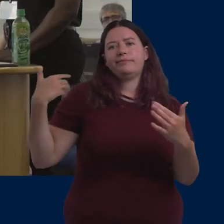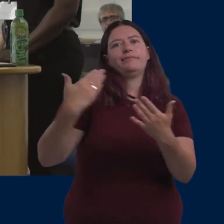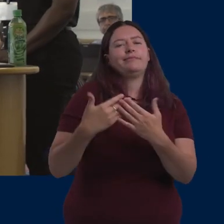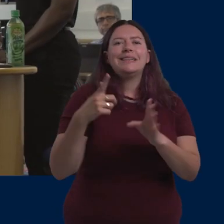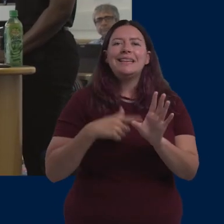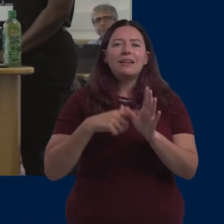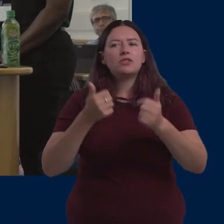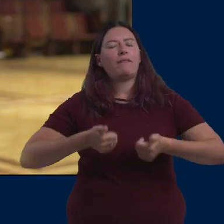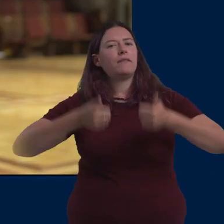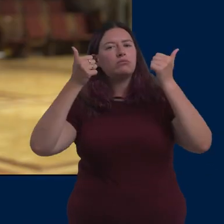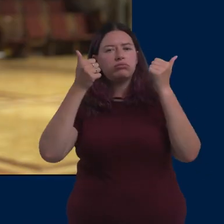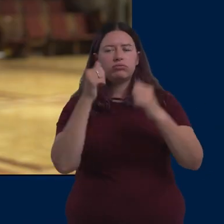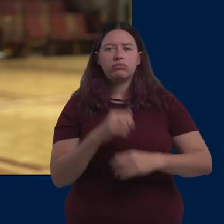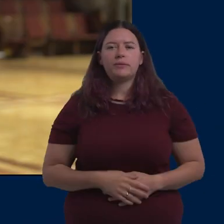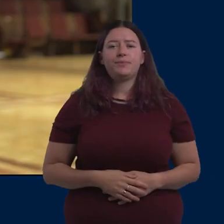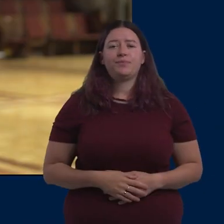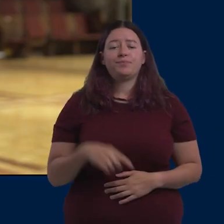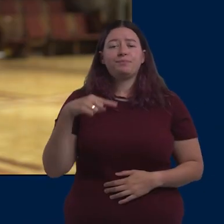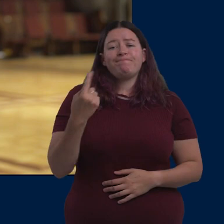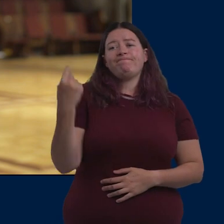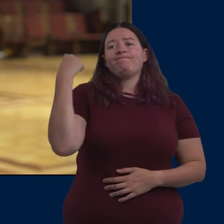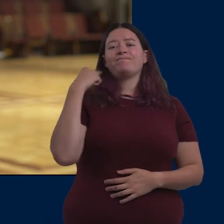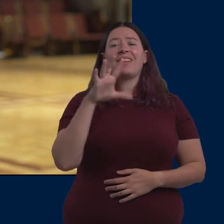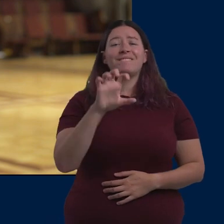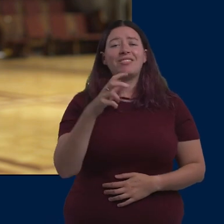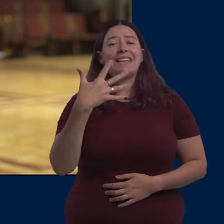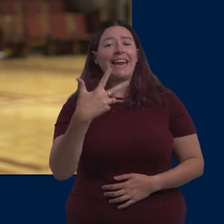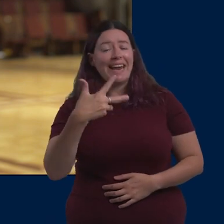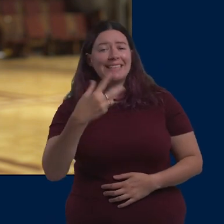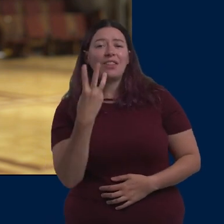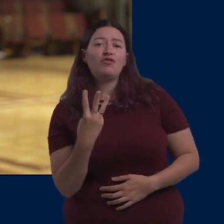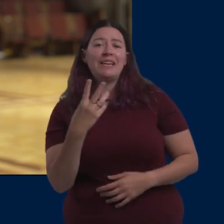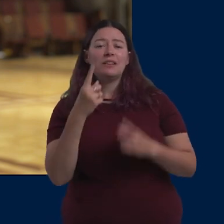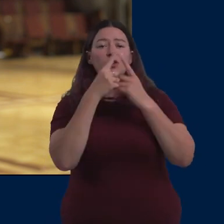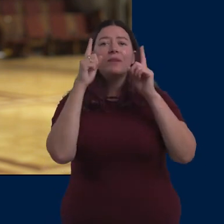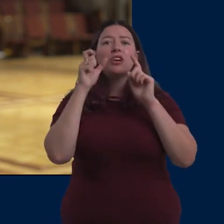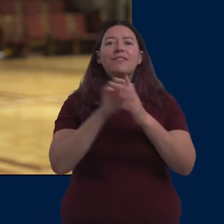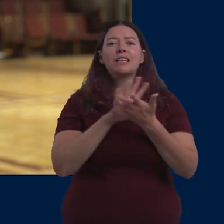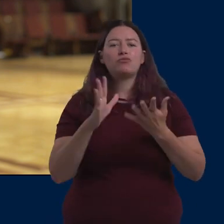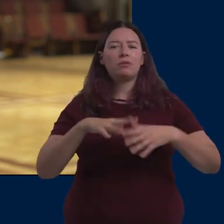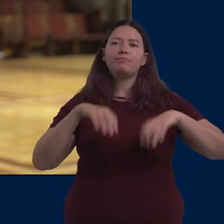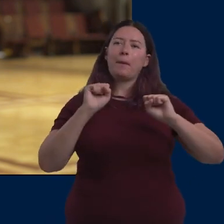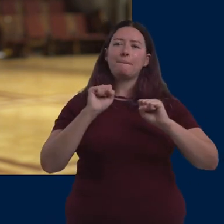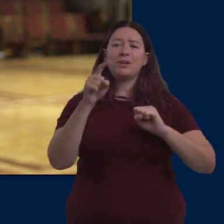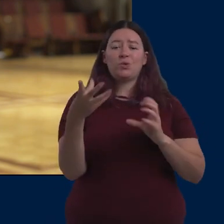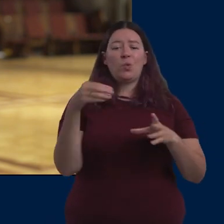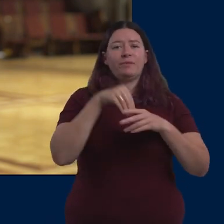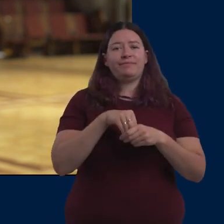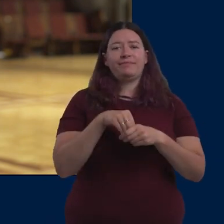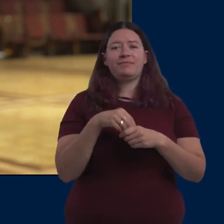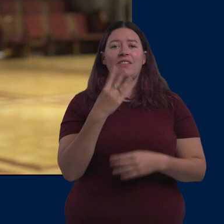of excellence. The University of Edinburgh was founded in 1583, so you are now officially part of the